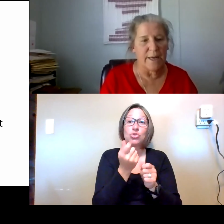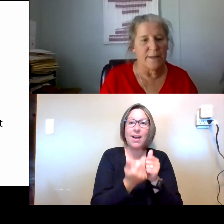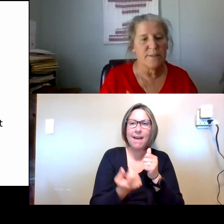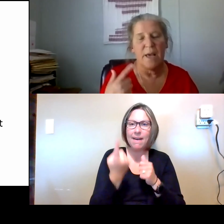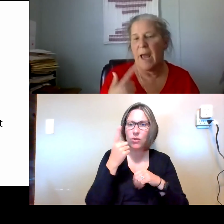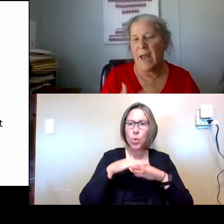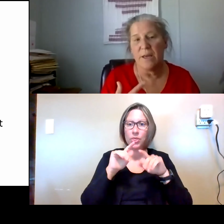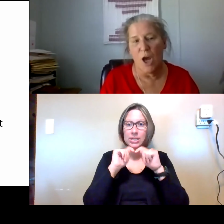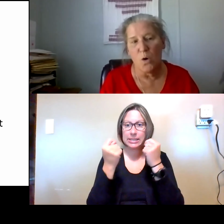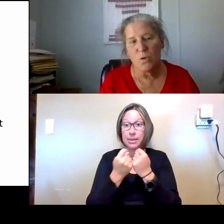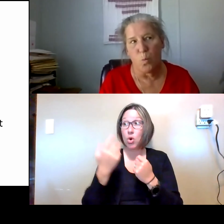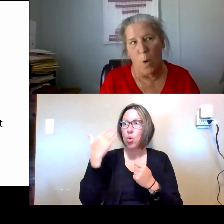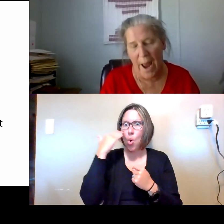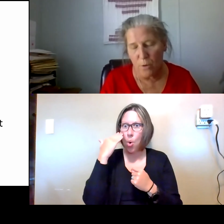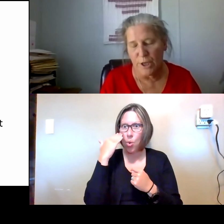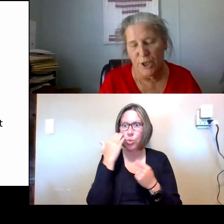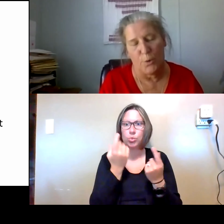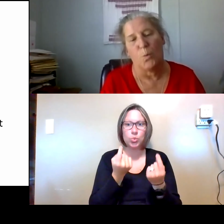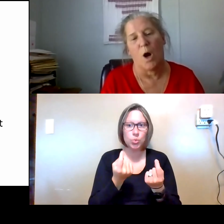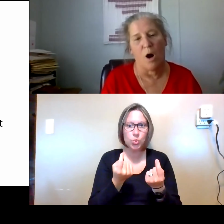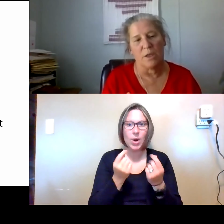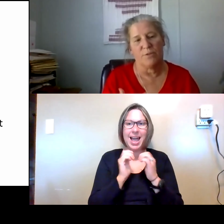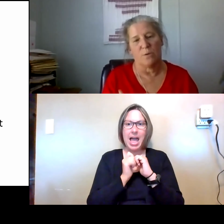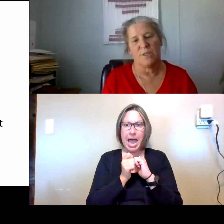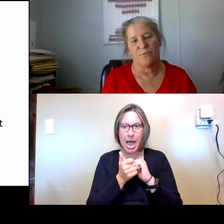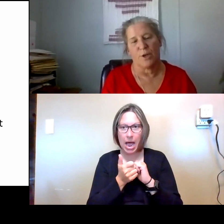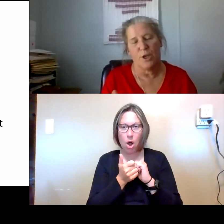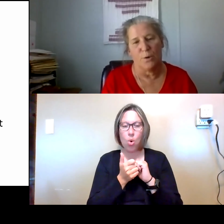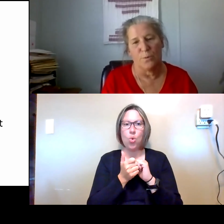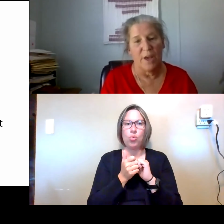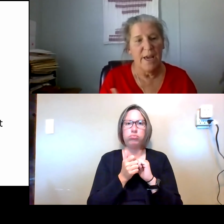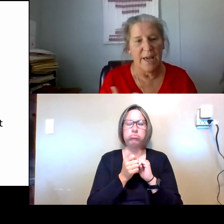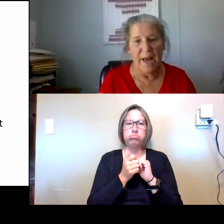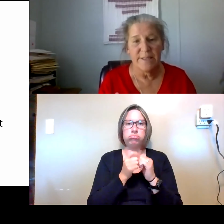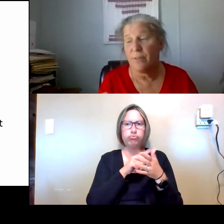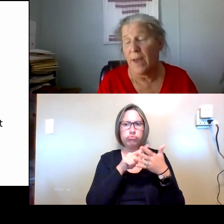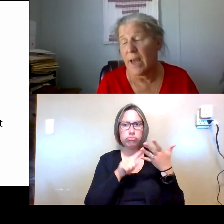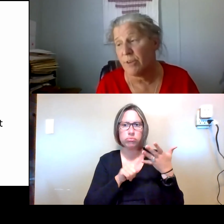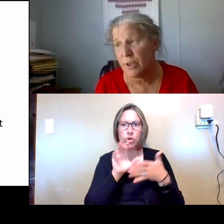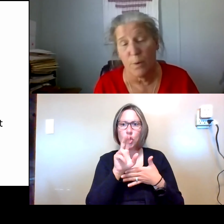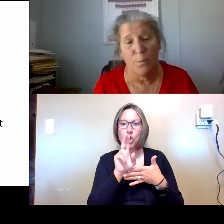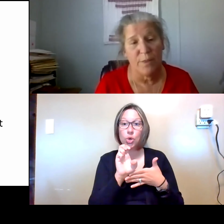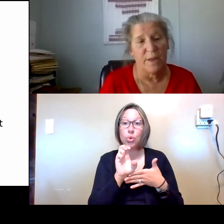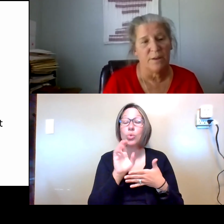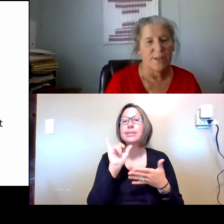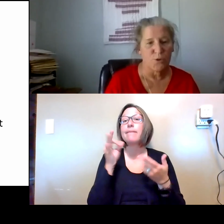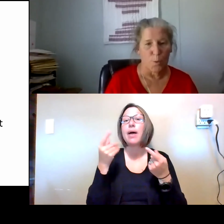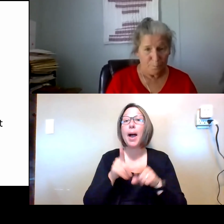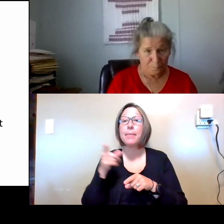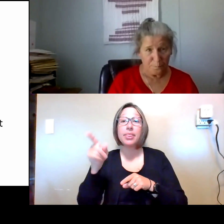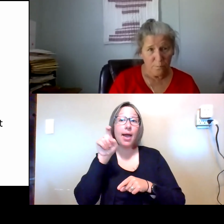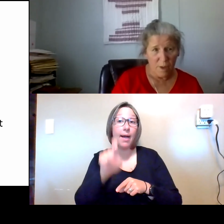what it is and knows how to do all of those different cues in case that they have to do it with the